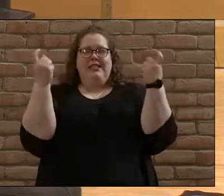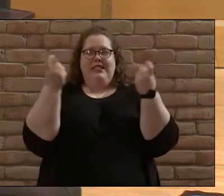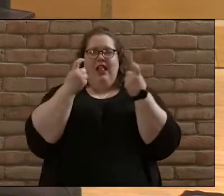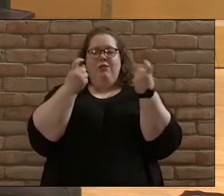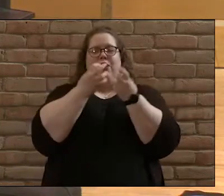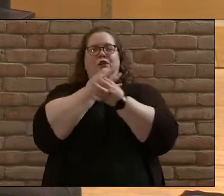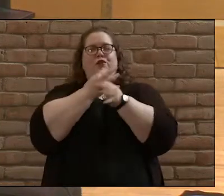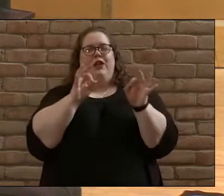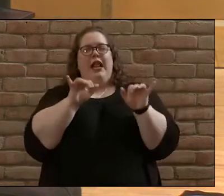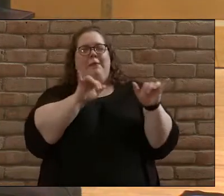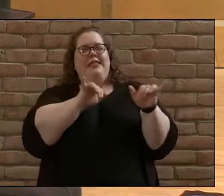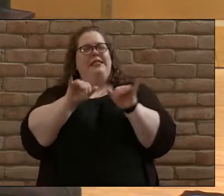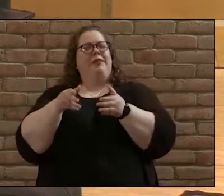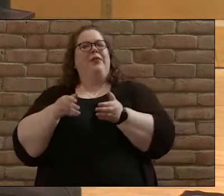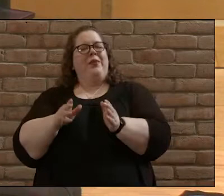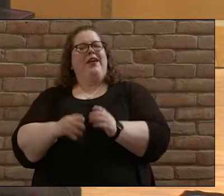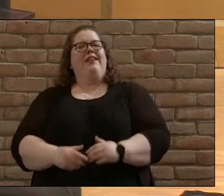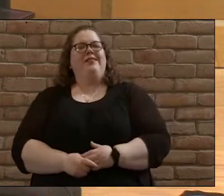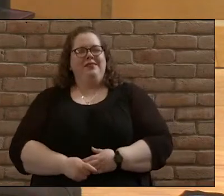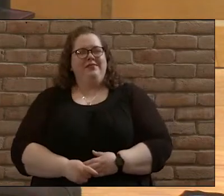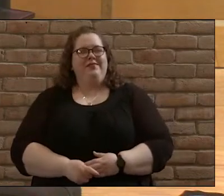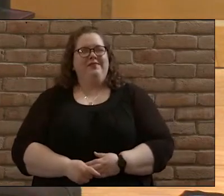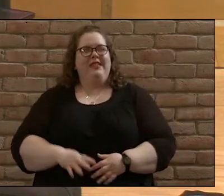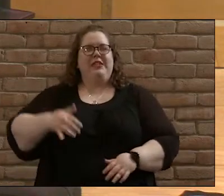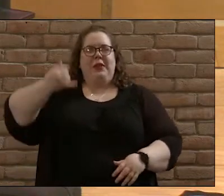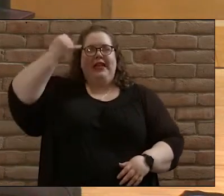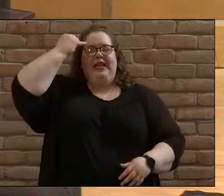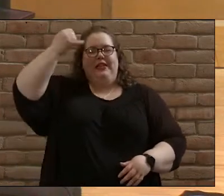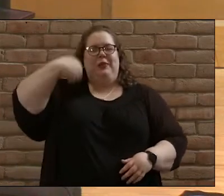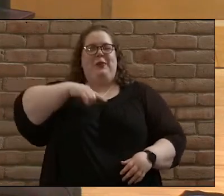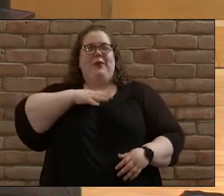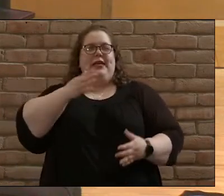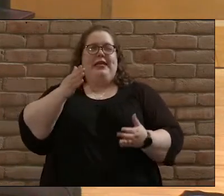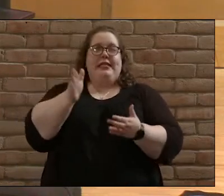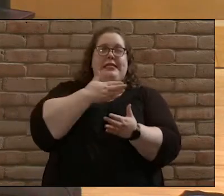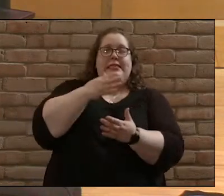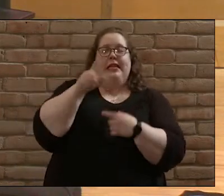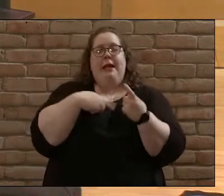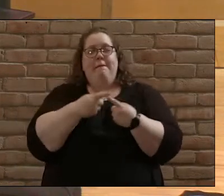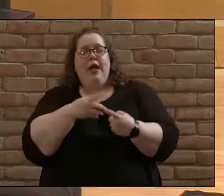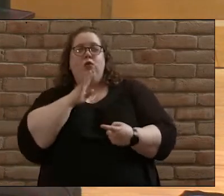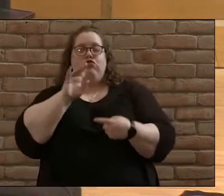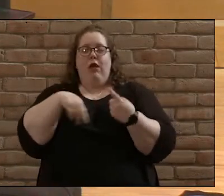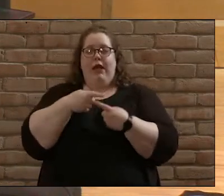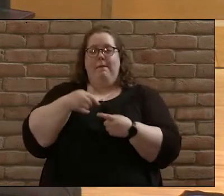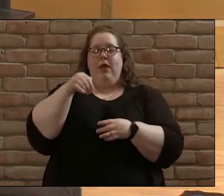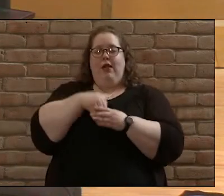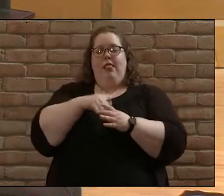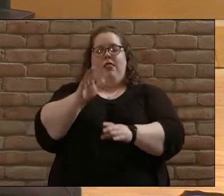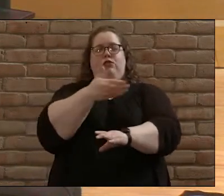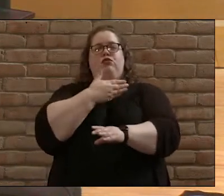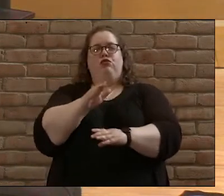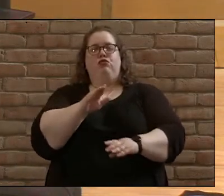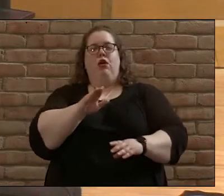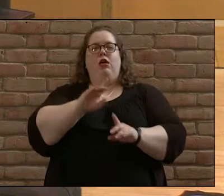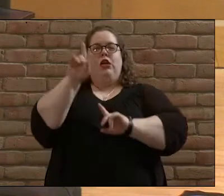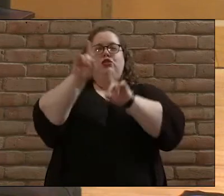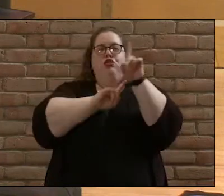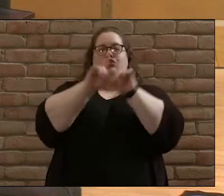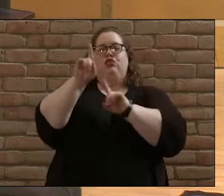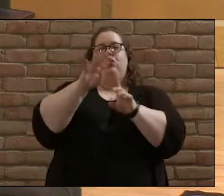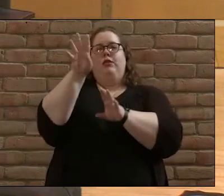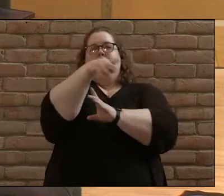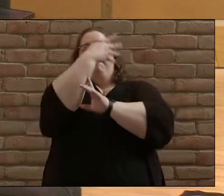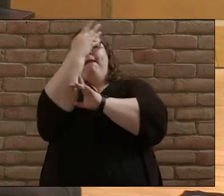way. It's that idea that we sing about and we talk about in the Star Spangled Banner. The rocket's red glare, the